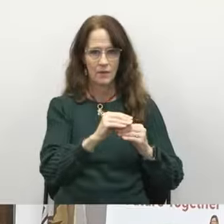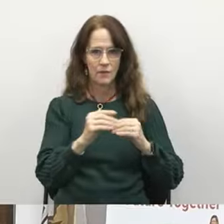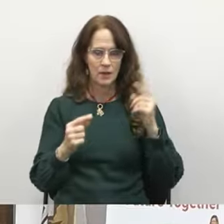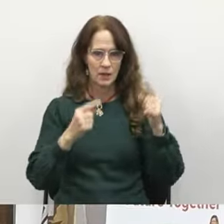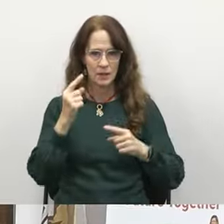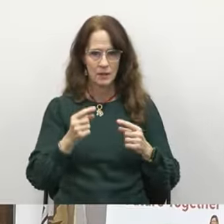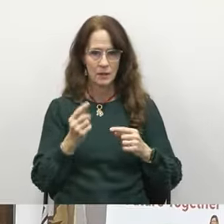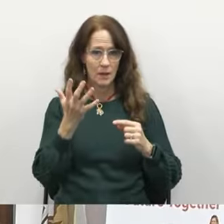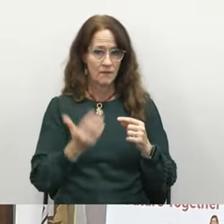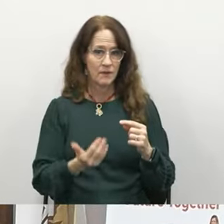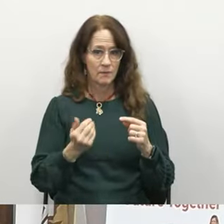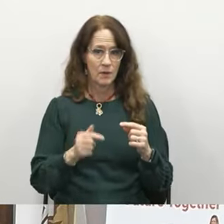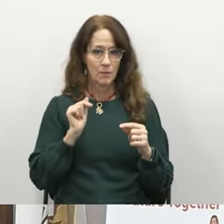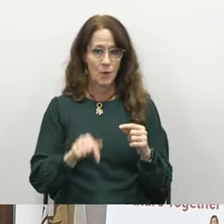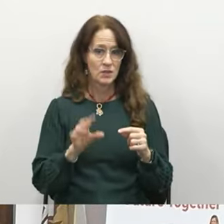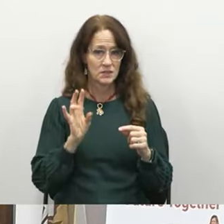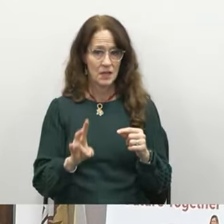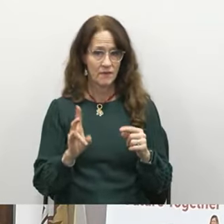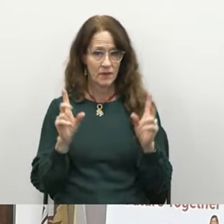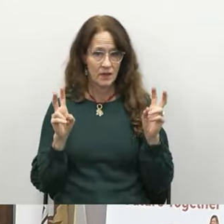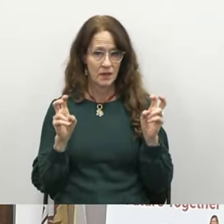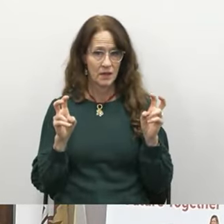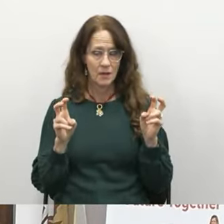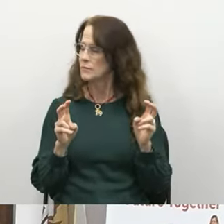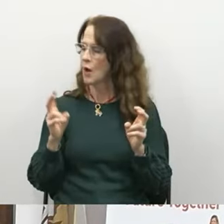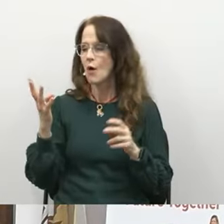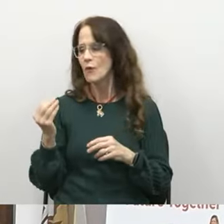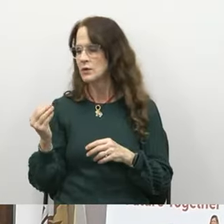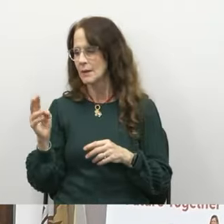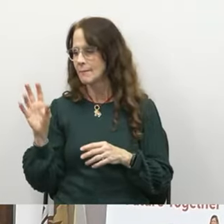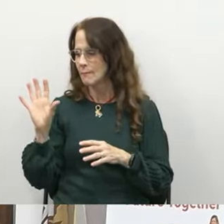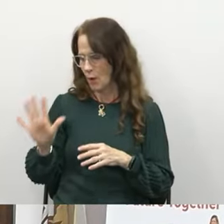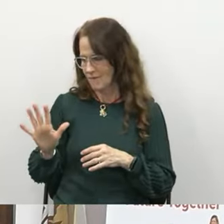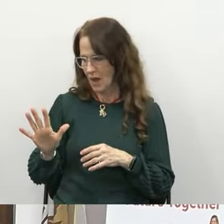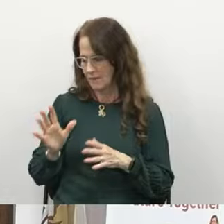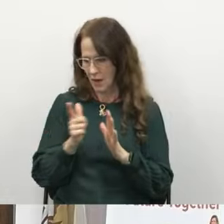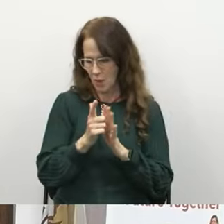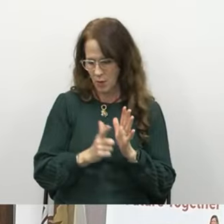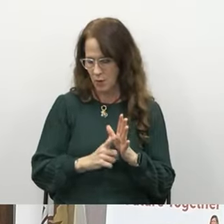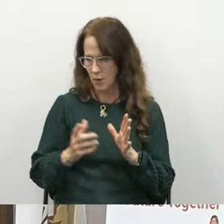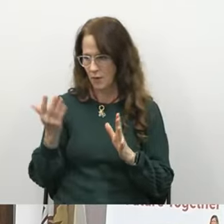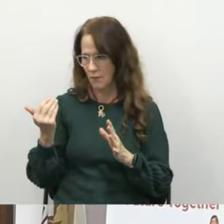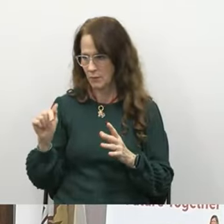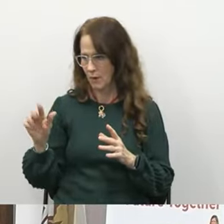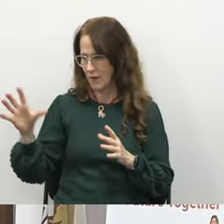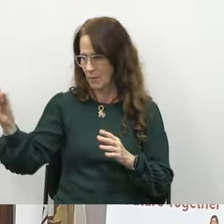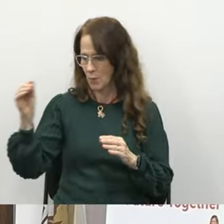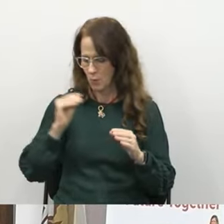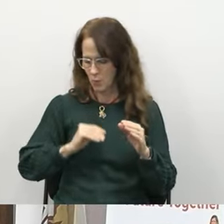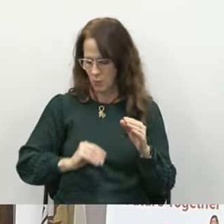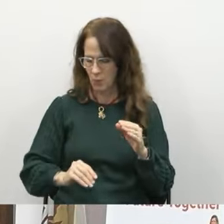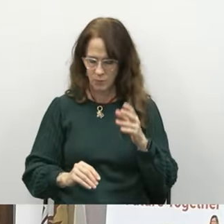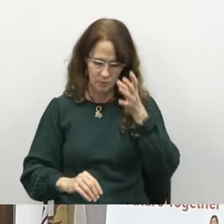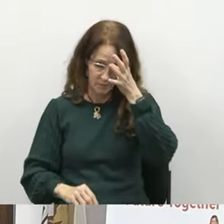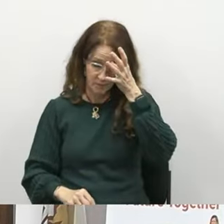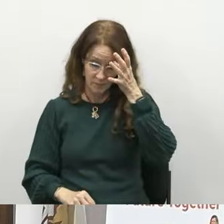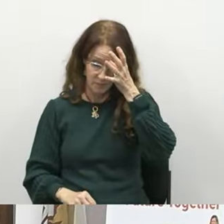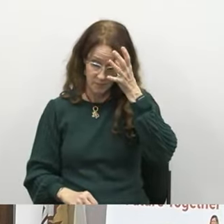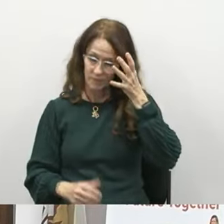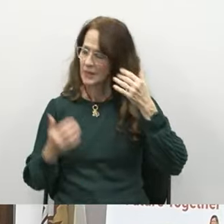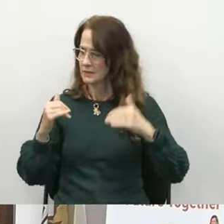item 15.7? It'll still be considered 14.5. We're just going to take it out of order at the end of the meeting. So it'll